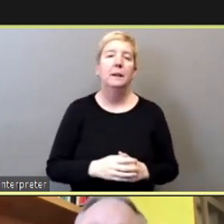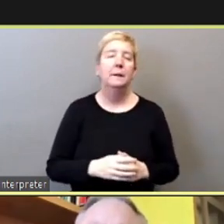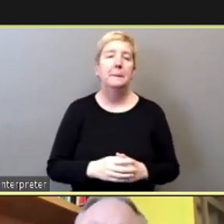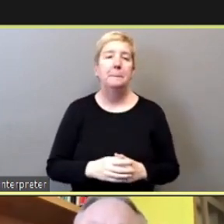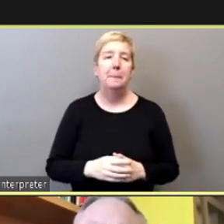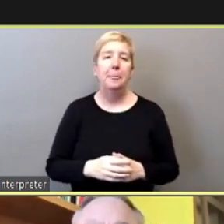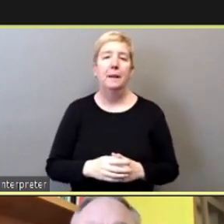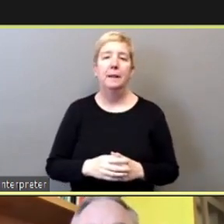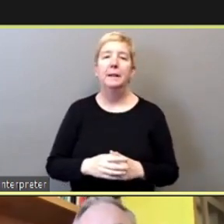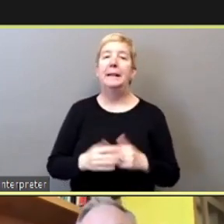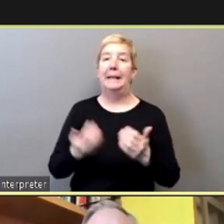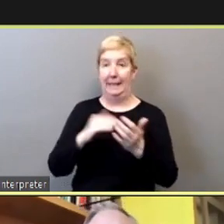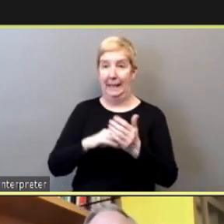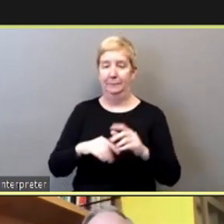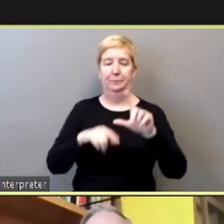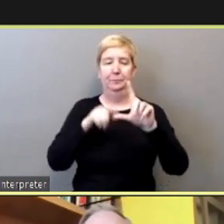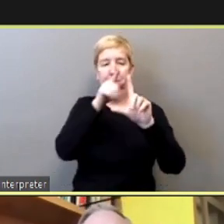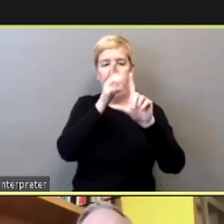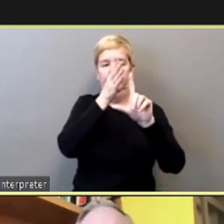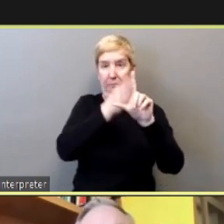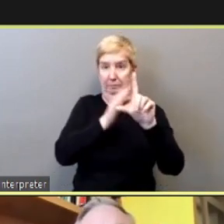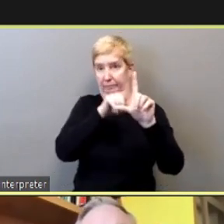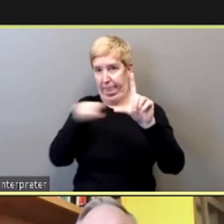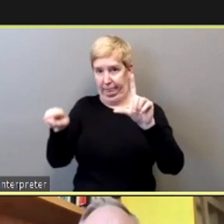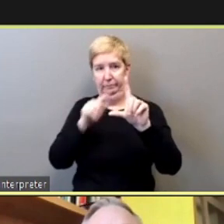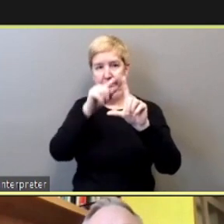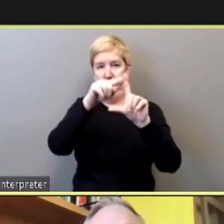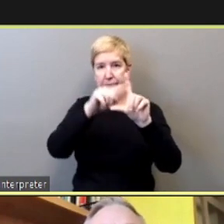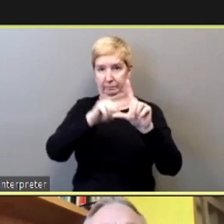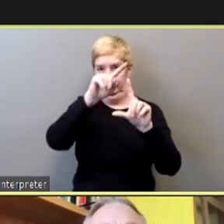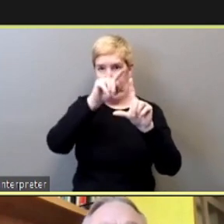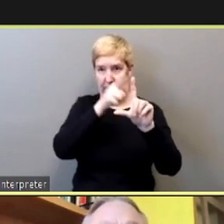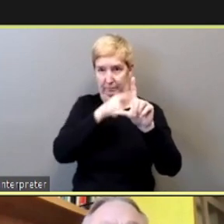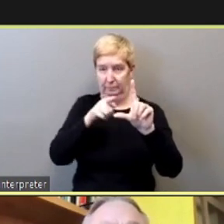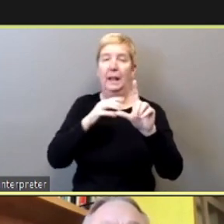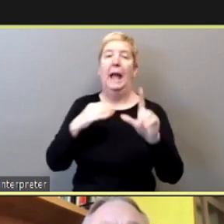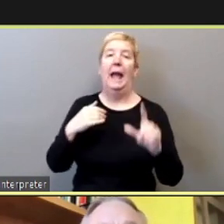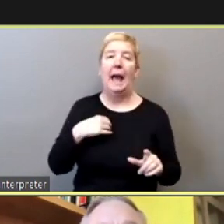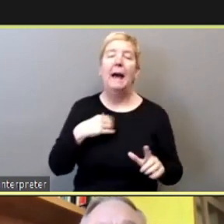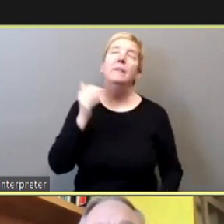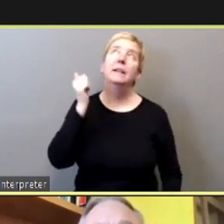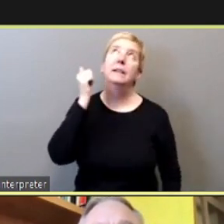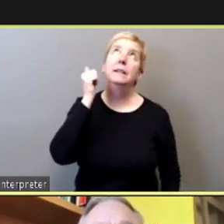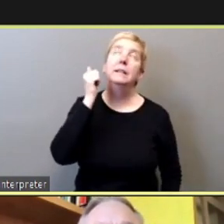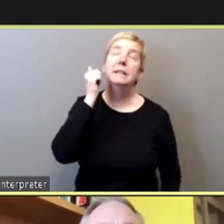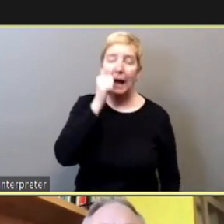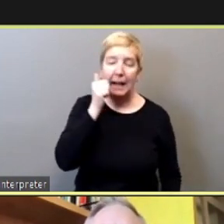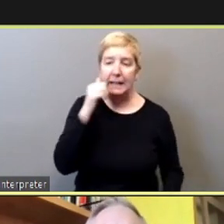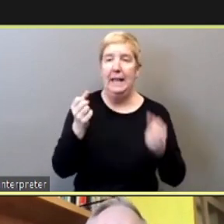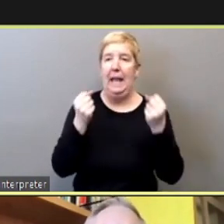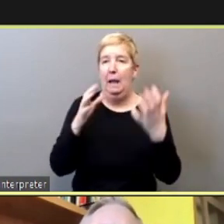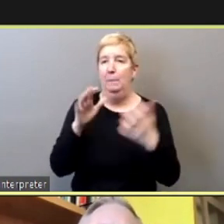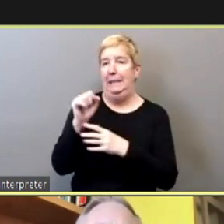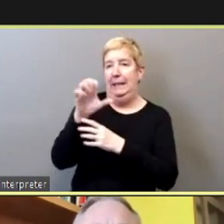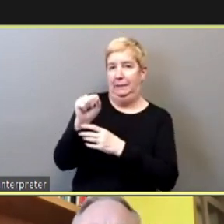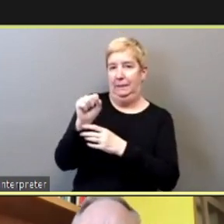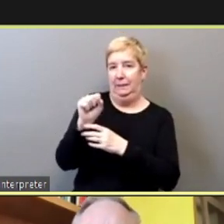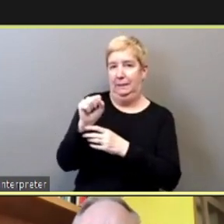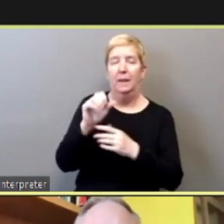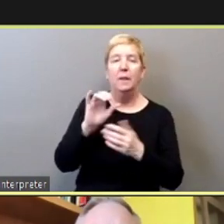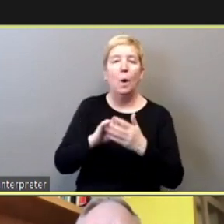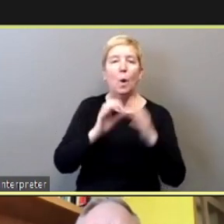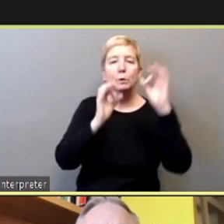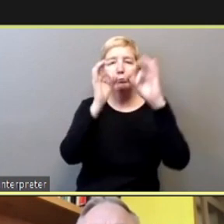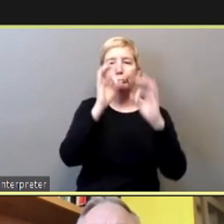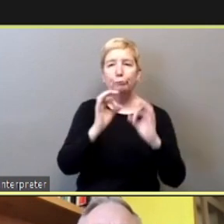the y-axis, the vertical axis there, we've got the daily number of cases. Those little round dots are